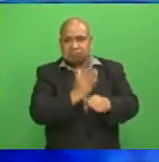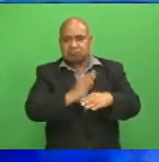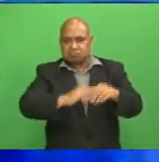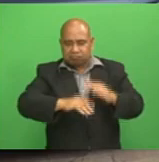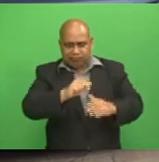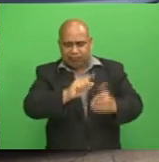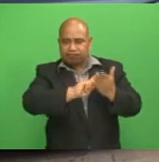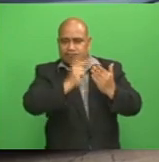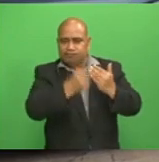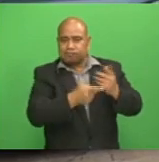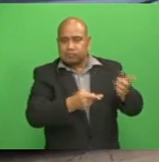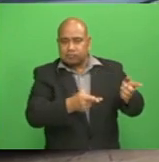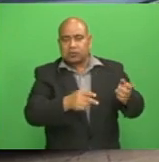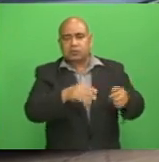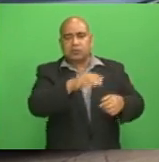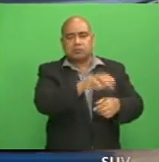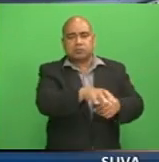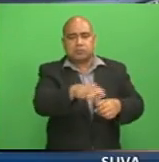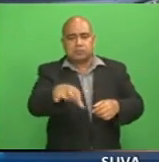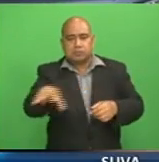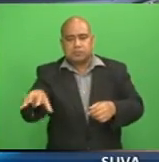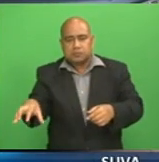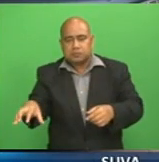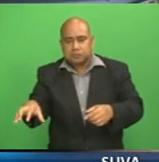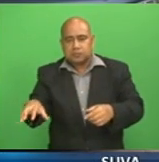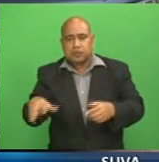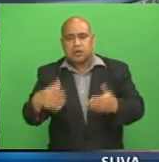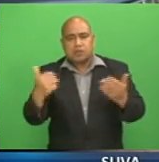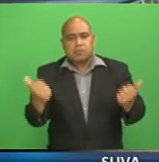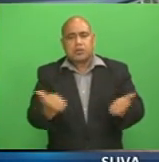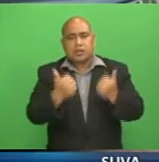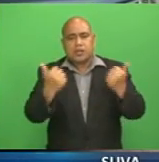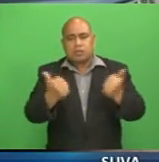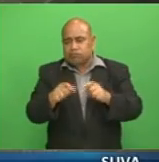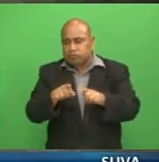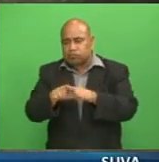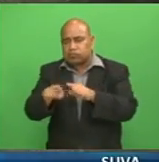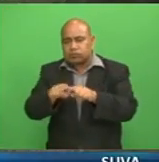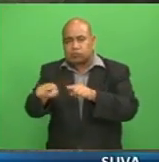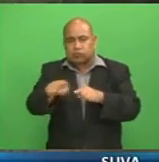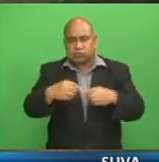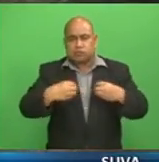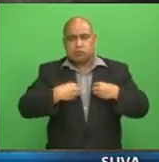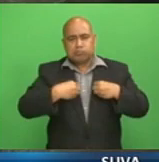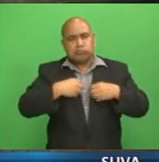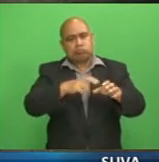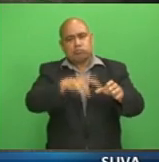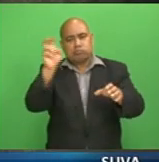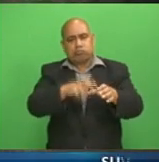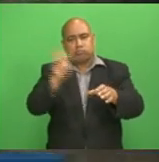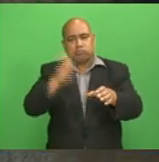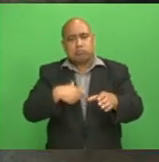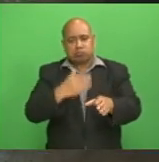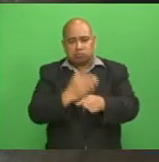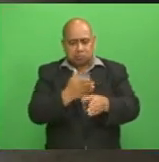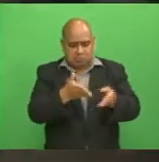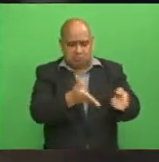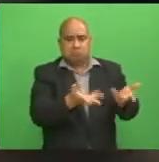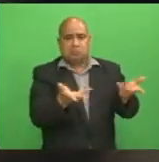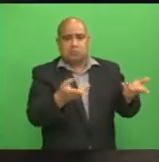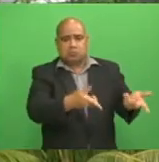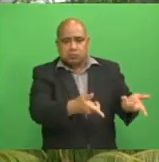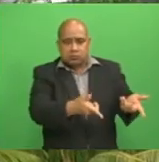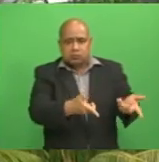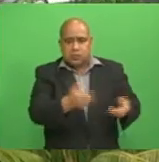reports. With many businesses laying off workers as a cost-cutting measure due to the COVID-19 pandemic, Manohan Aluminium and